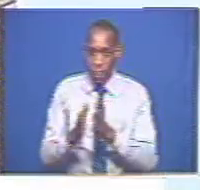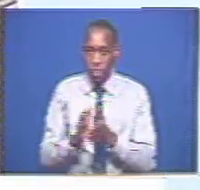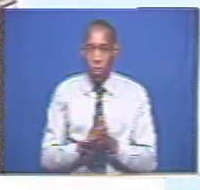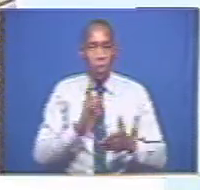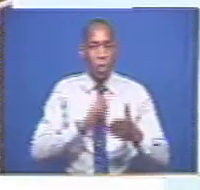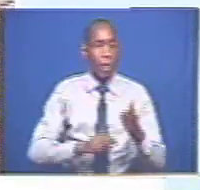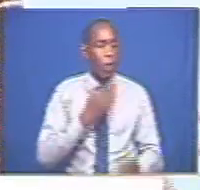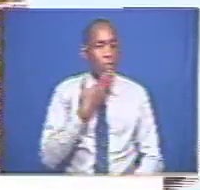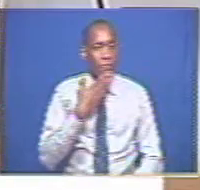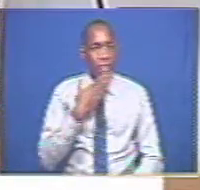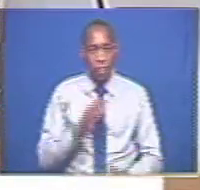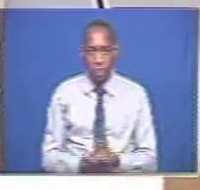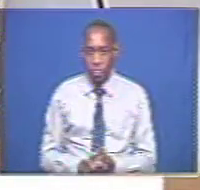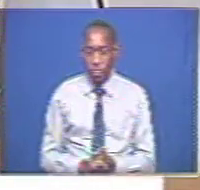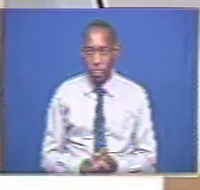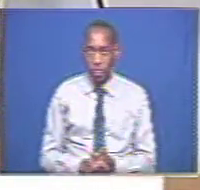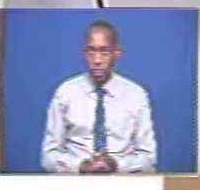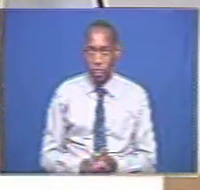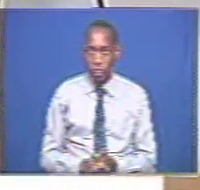Leopards, because you've done that?